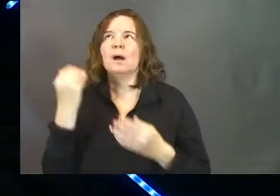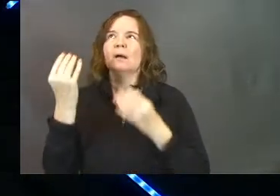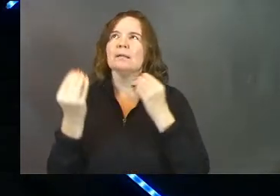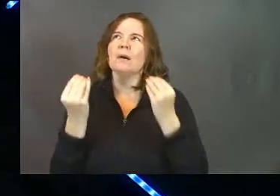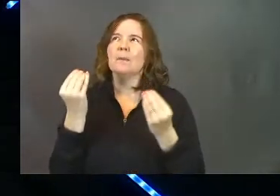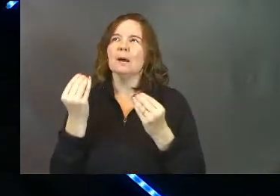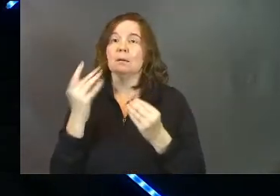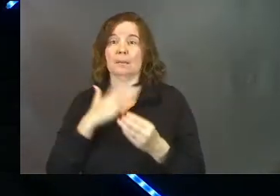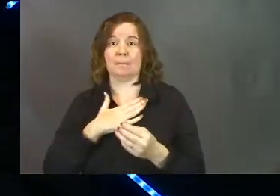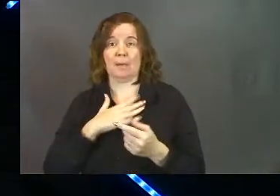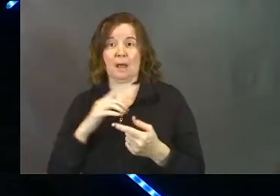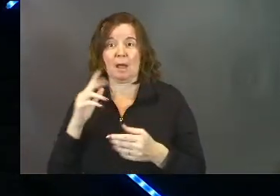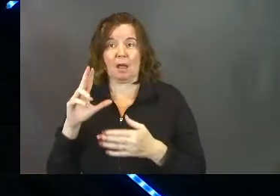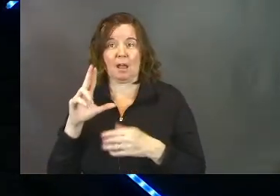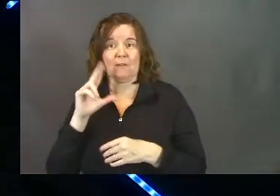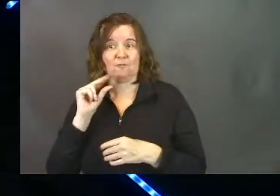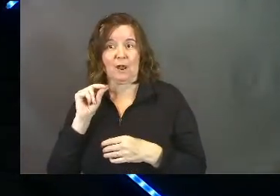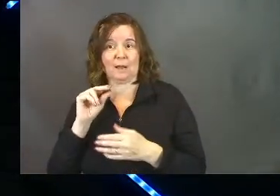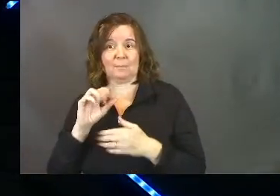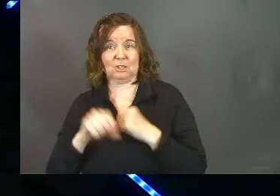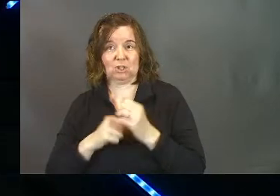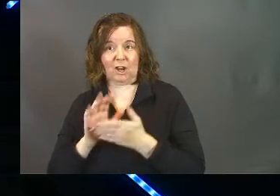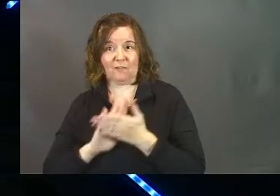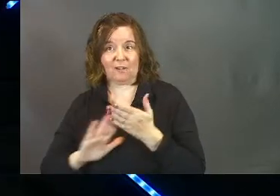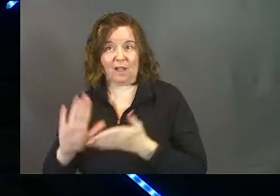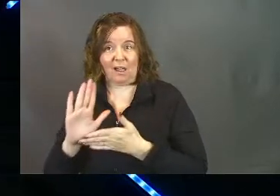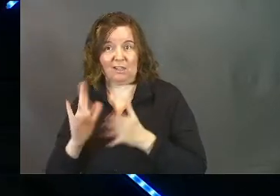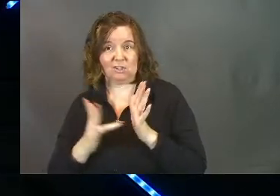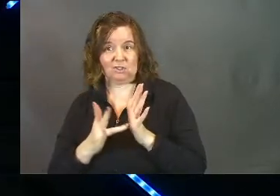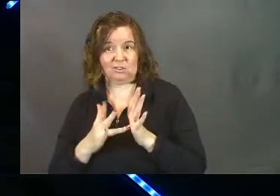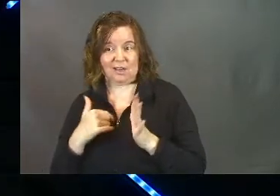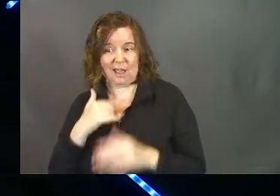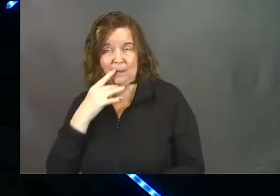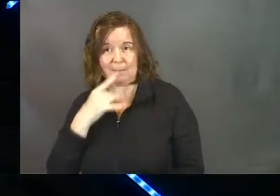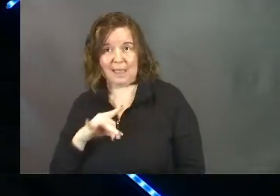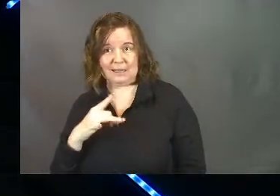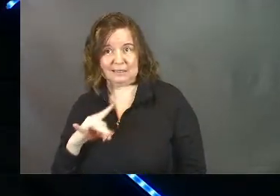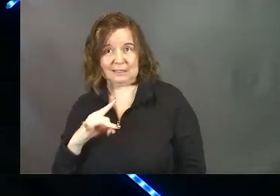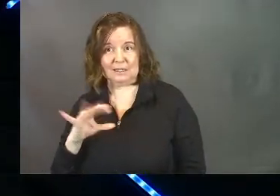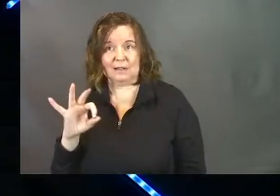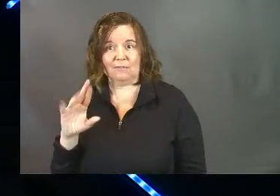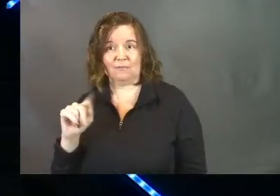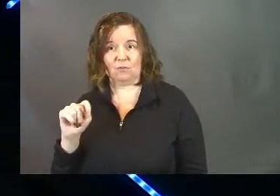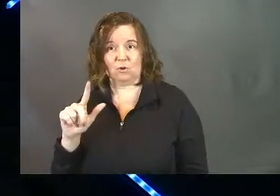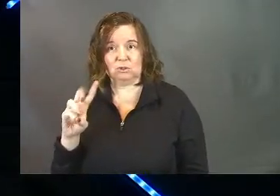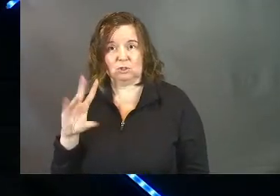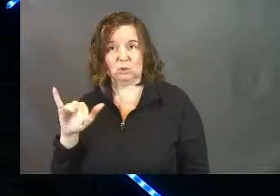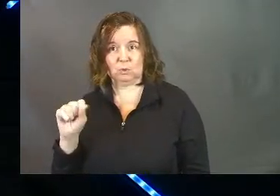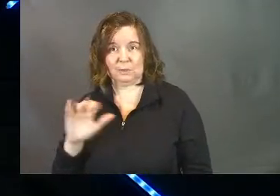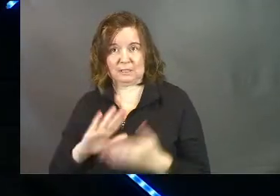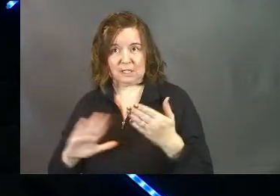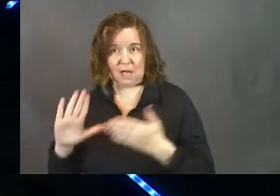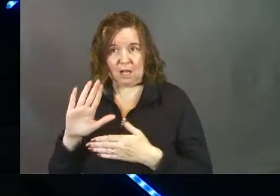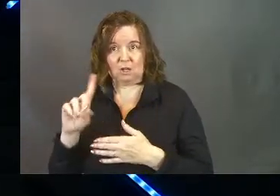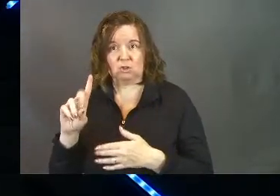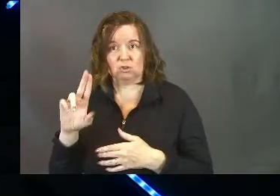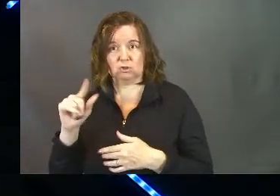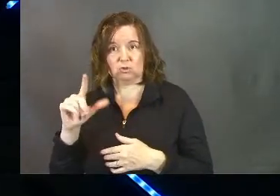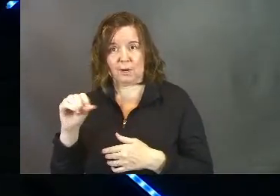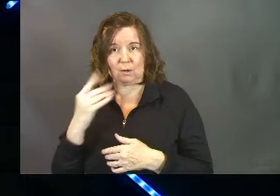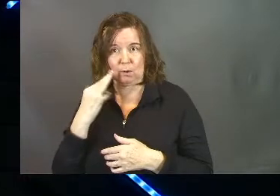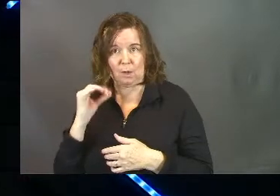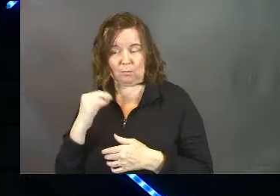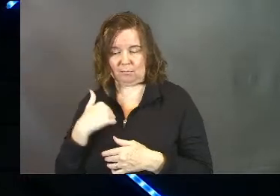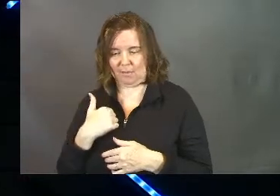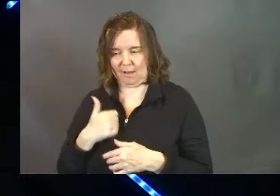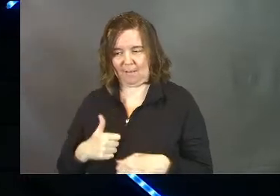about my freshman year of college, Cam, 18, and I'm at Fort Lewis College in Durango, Colorado, and I'm on my own